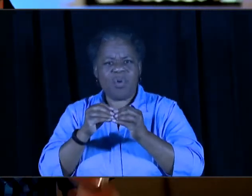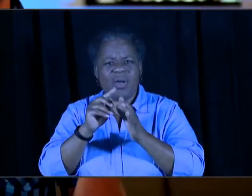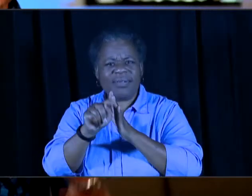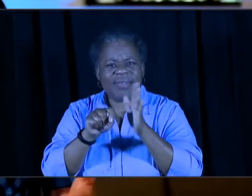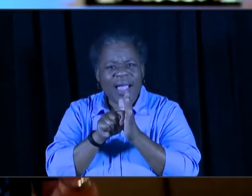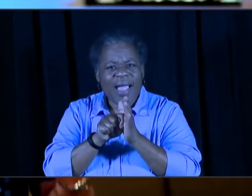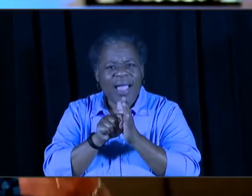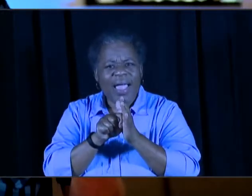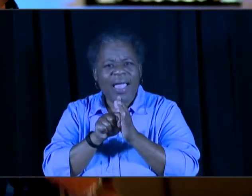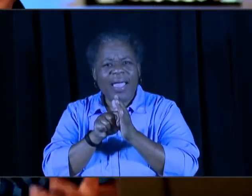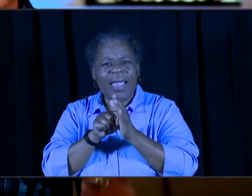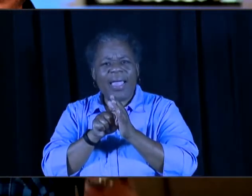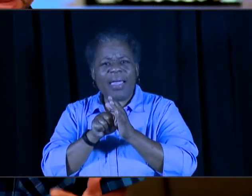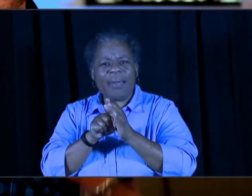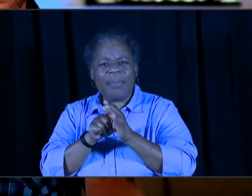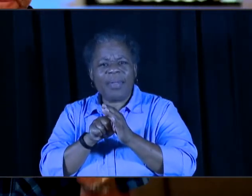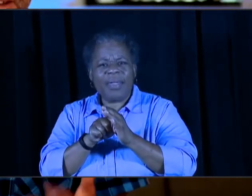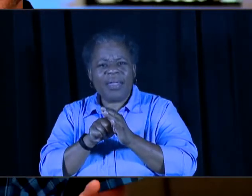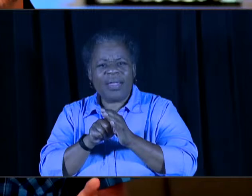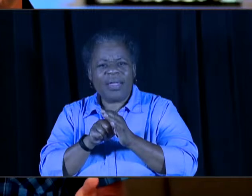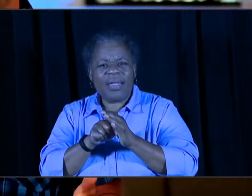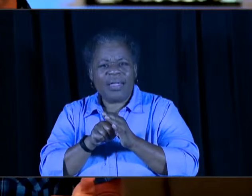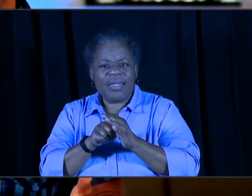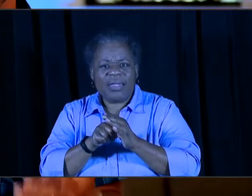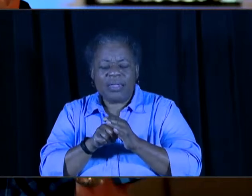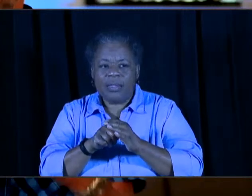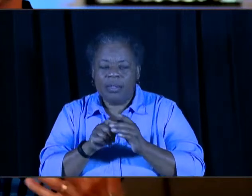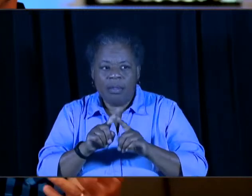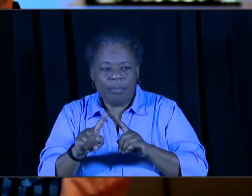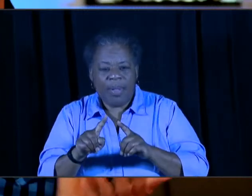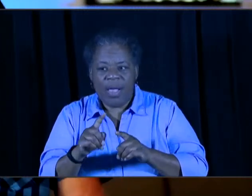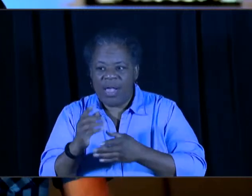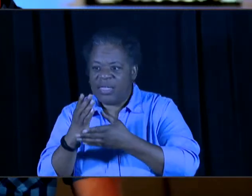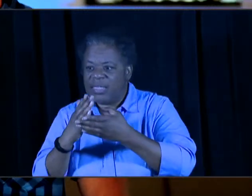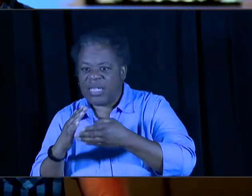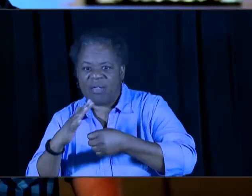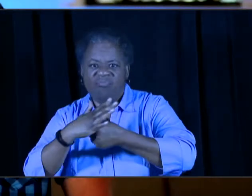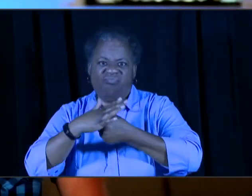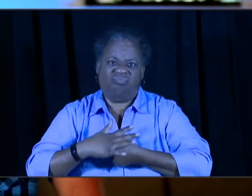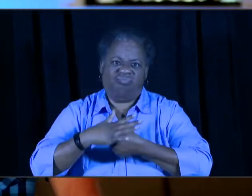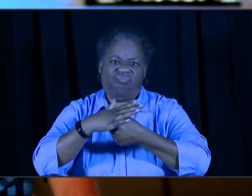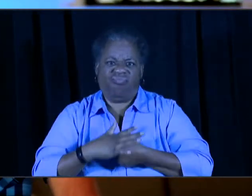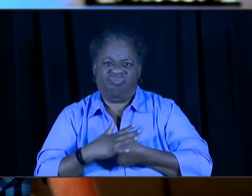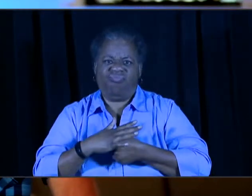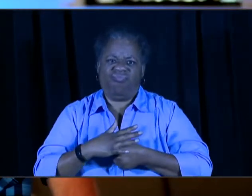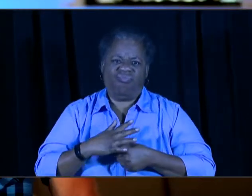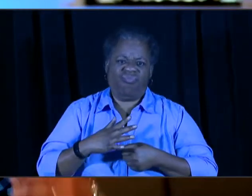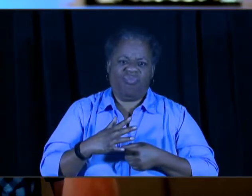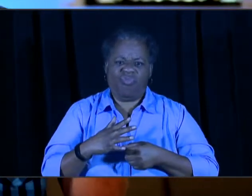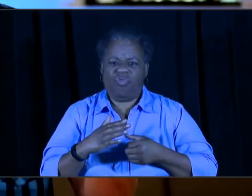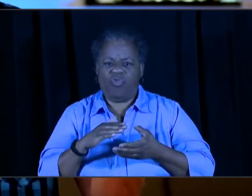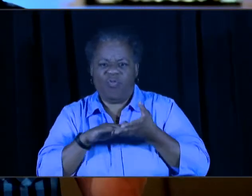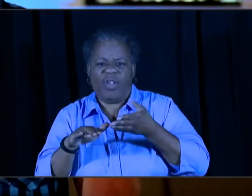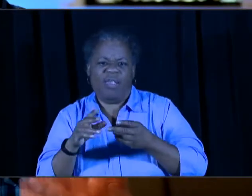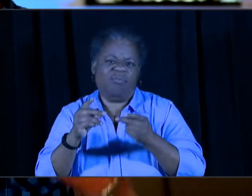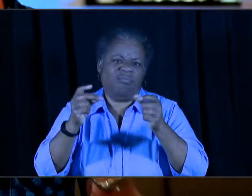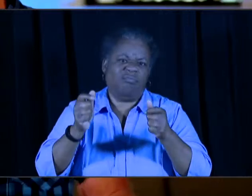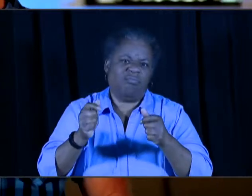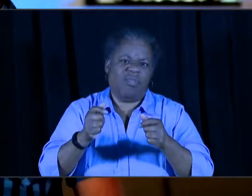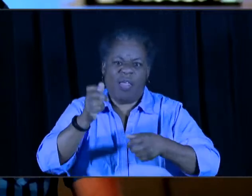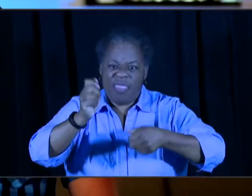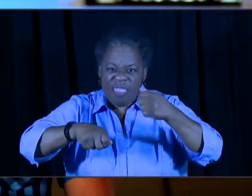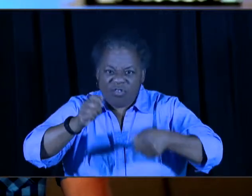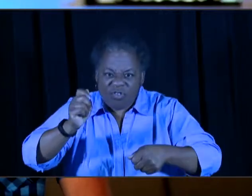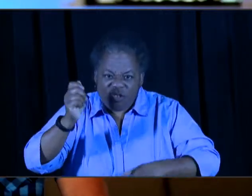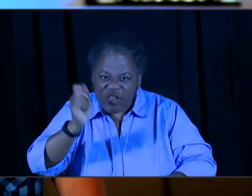there, and they resented some of the pressure they were feeling, even from the judge who was administering the case, to quickly